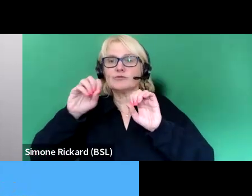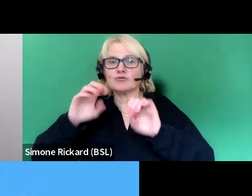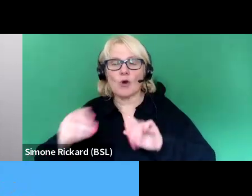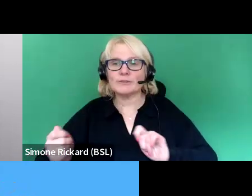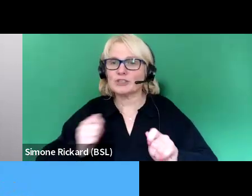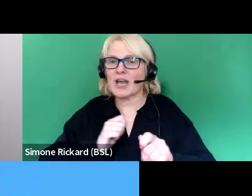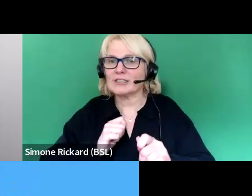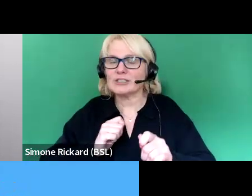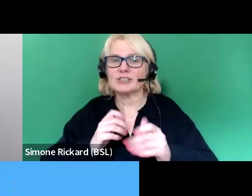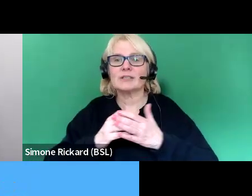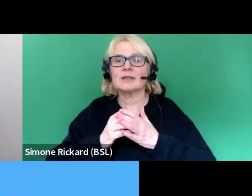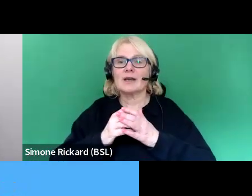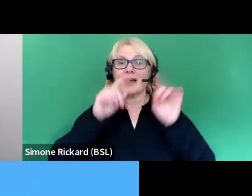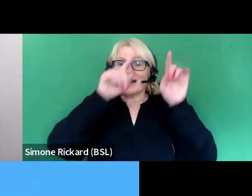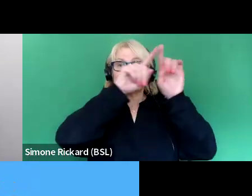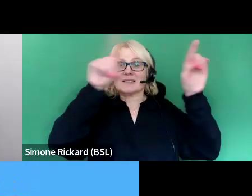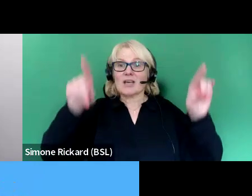changed, signage,